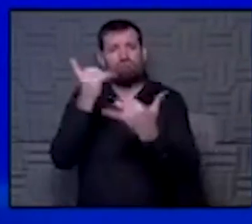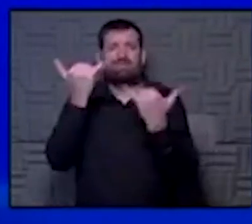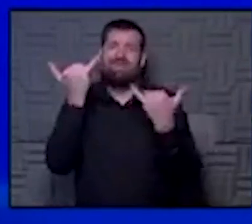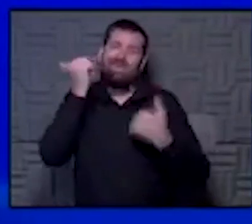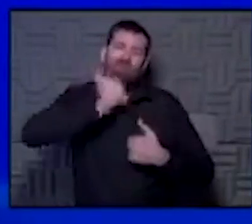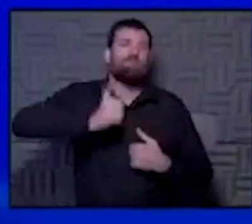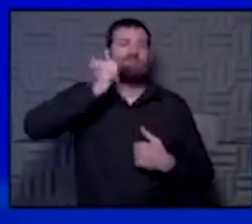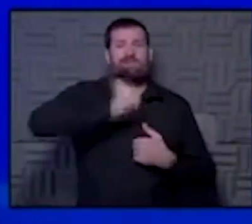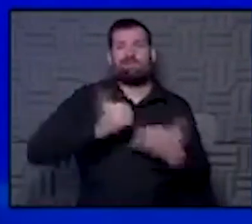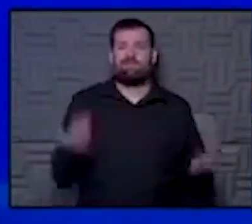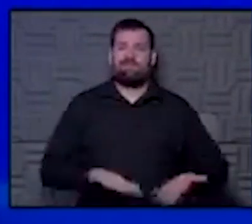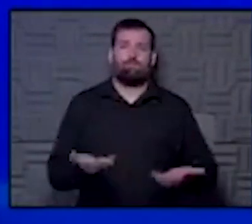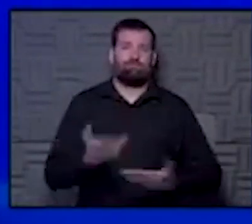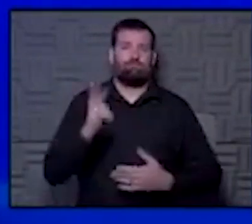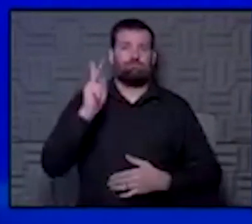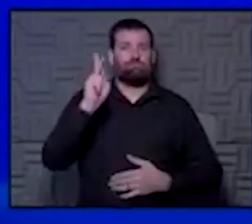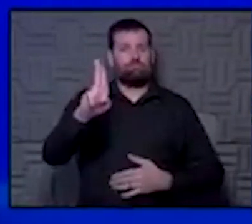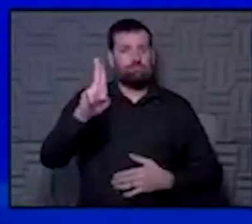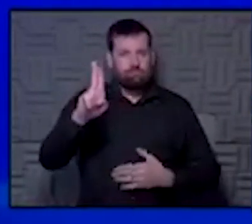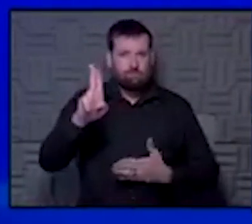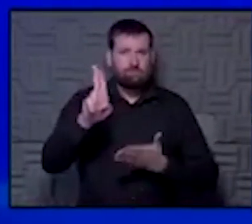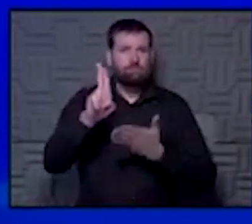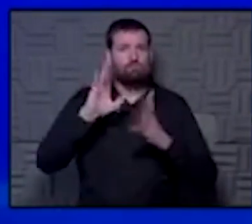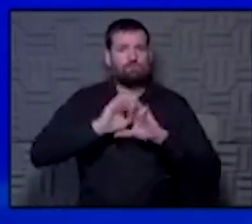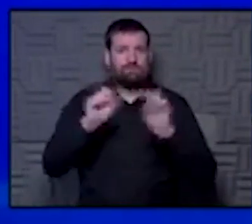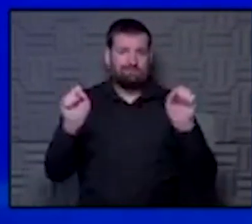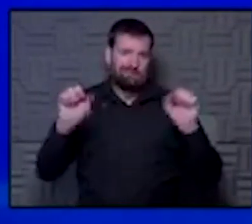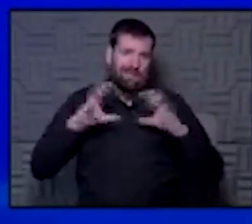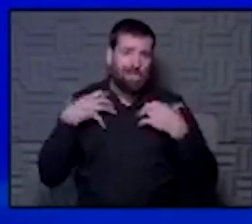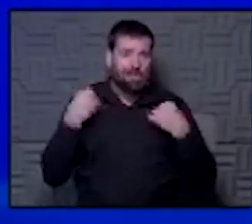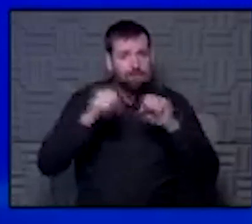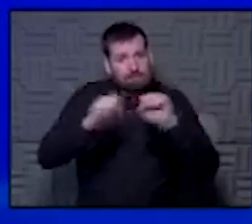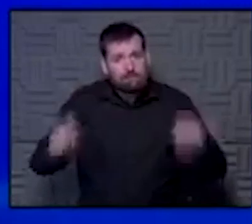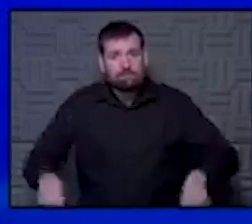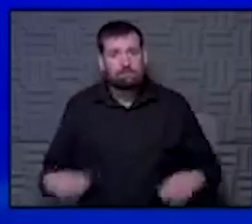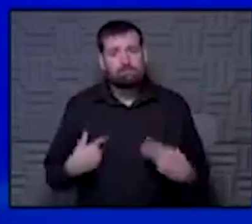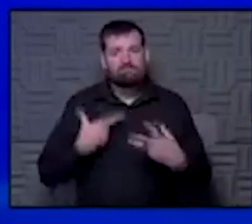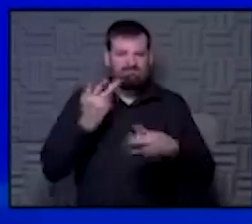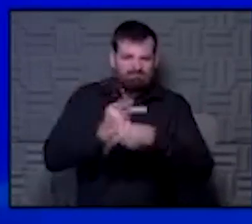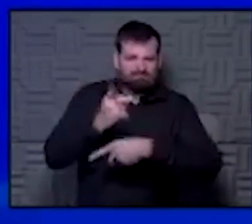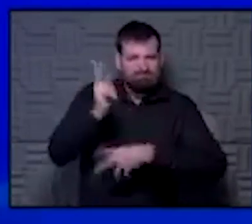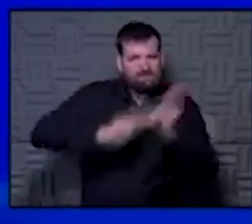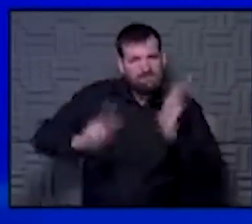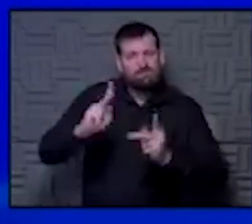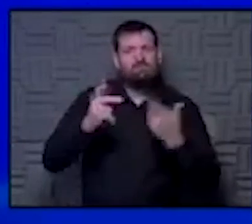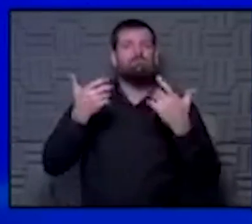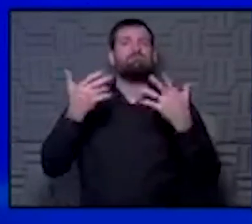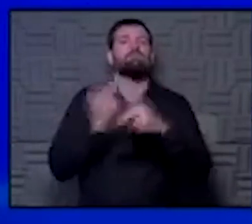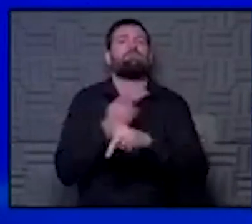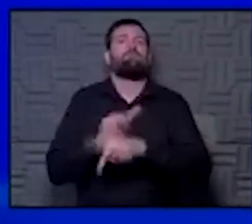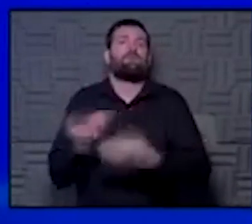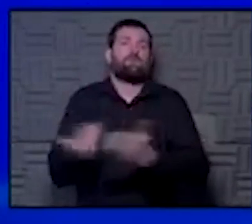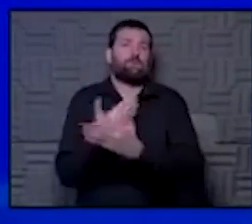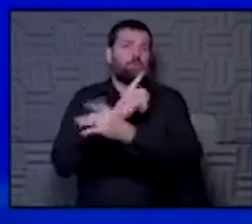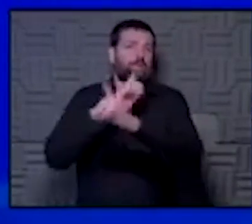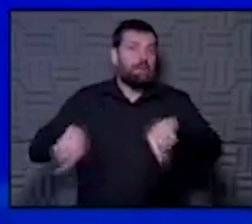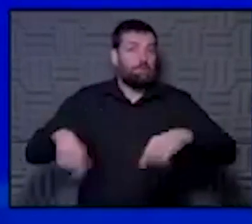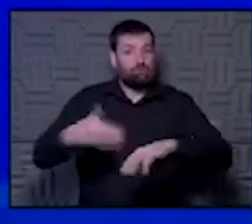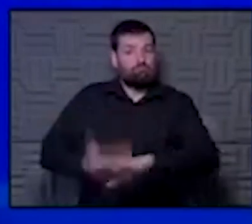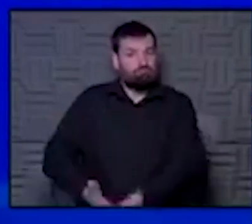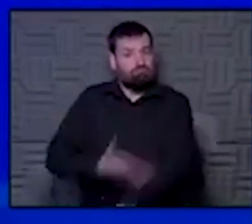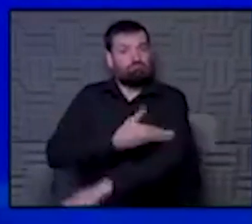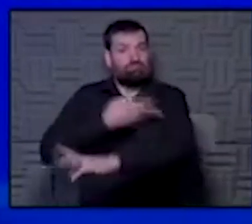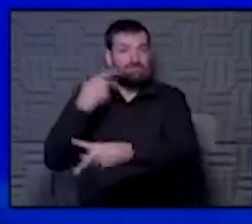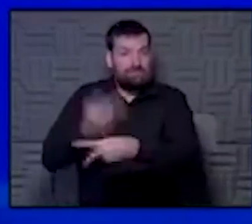University of Kansas Health System and the University of Kansas Medical Center. We're trying to take care of folks, and we're trying to find new answers to do a better job of taking care of